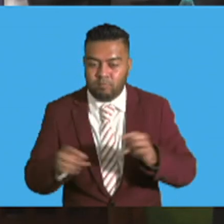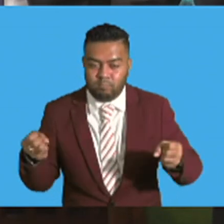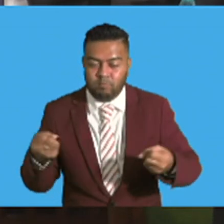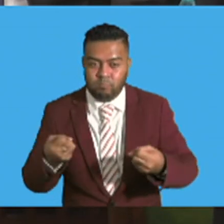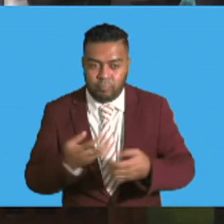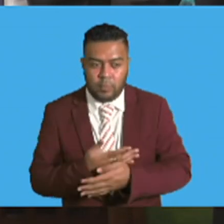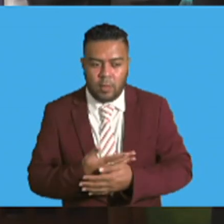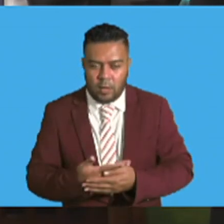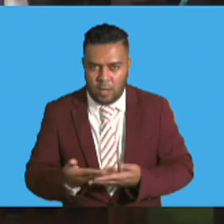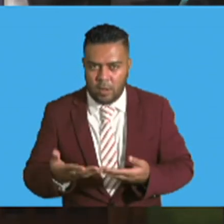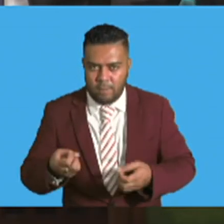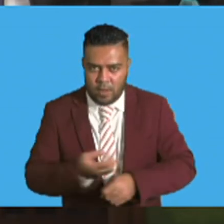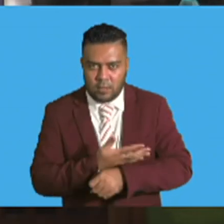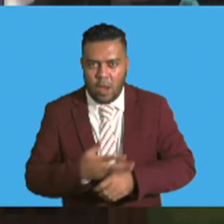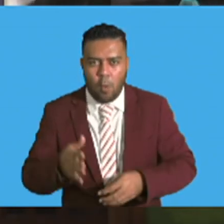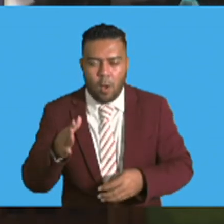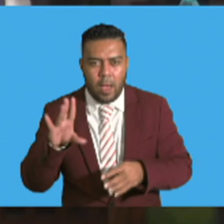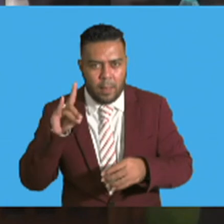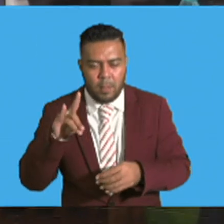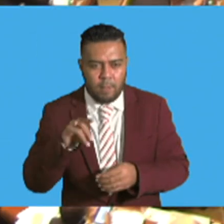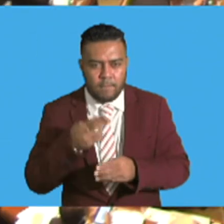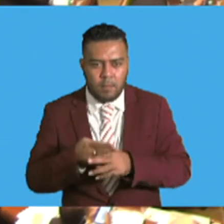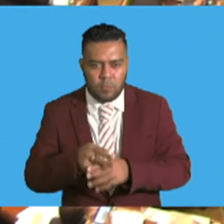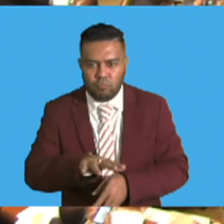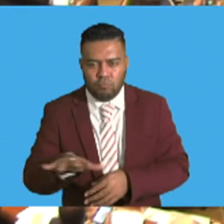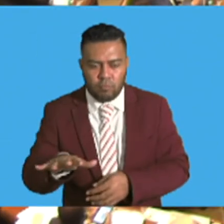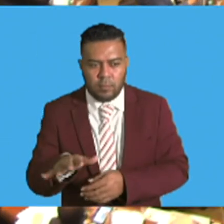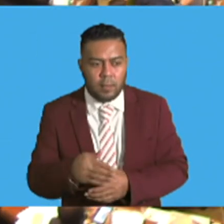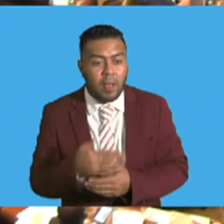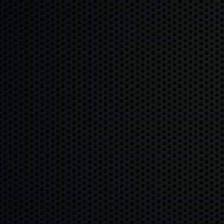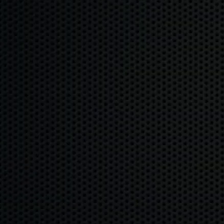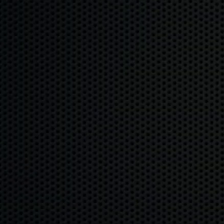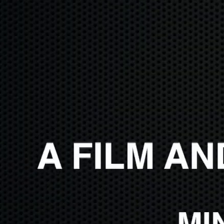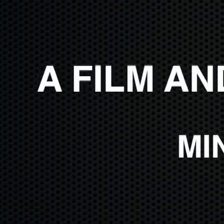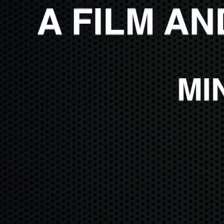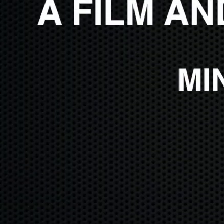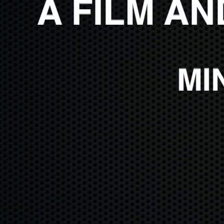on our livestock sector. Thank you. I thank the Honourable